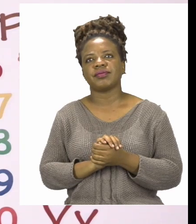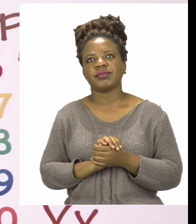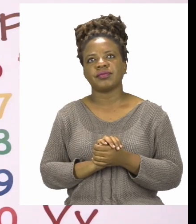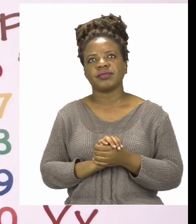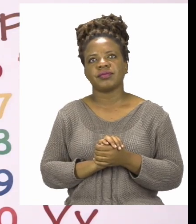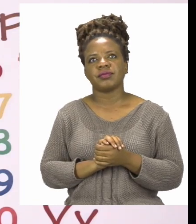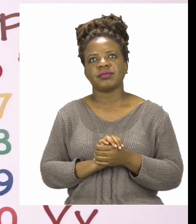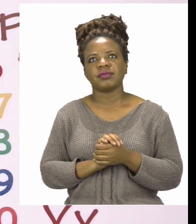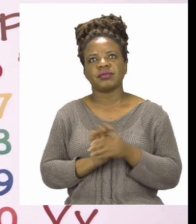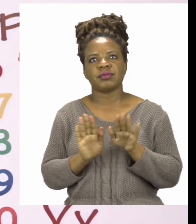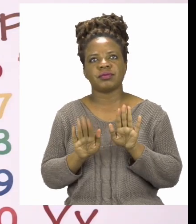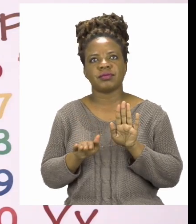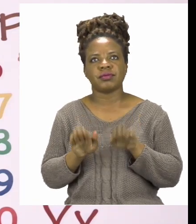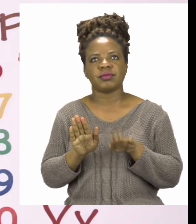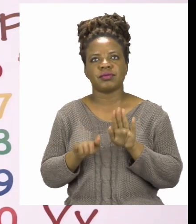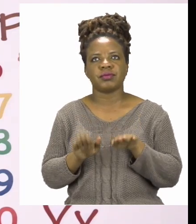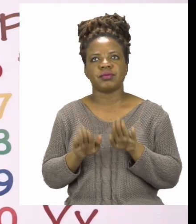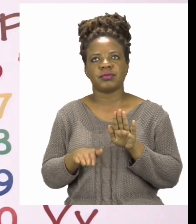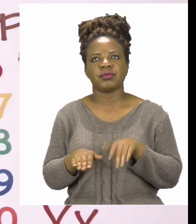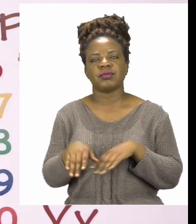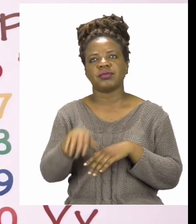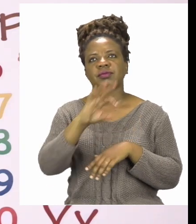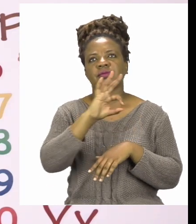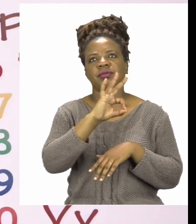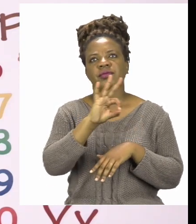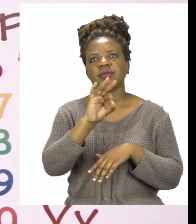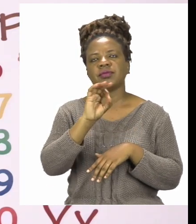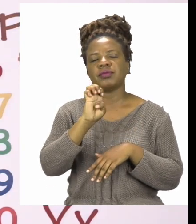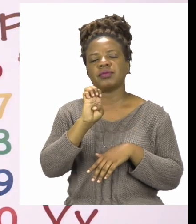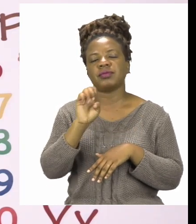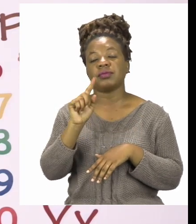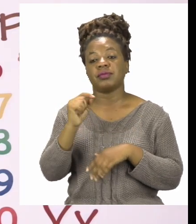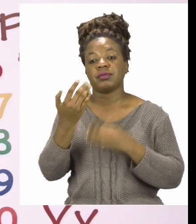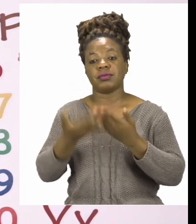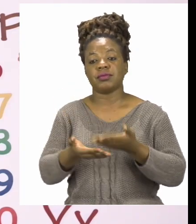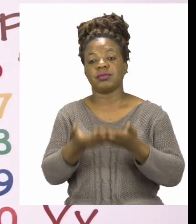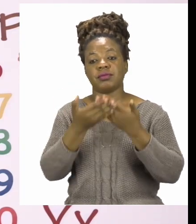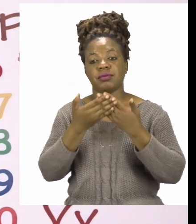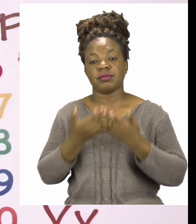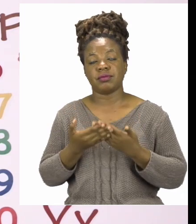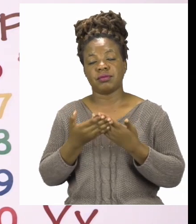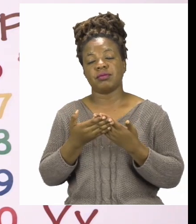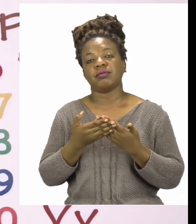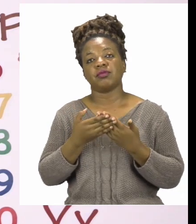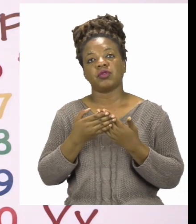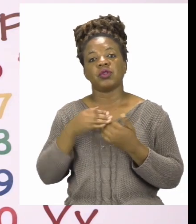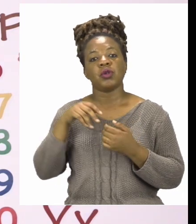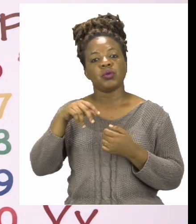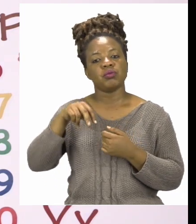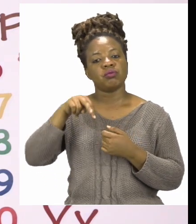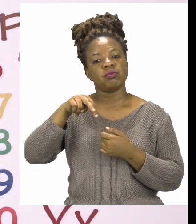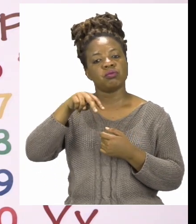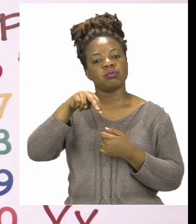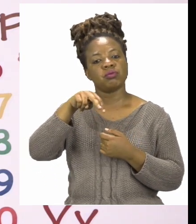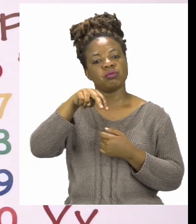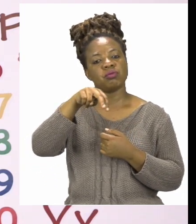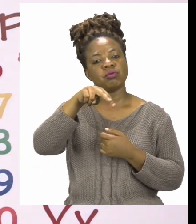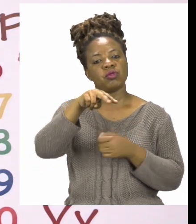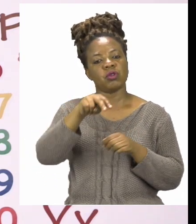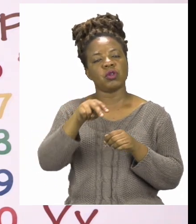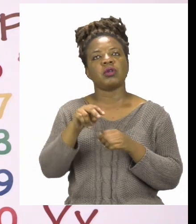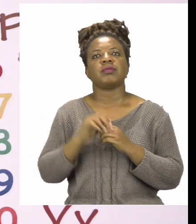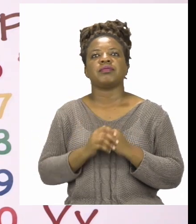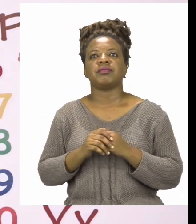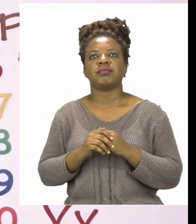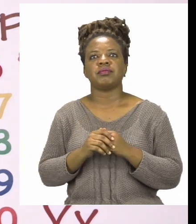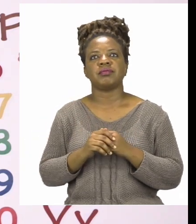our feet. Our feet also help us to walk and keep balance as we are walking, especially our